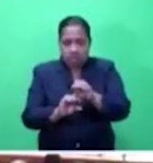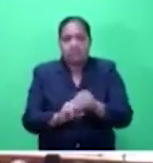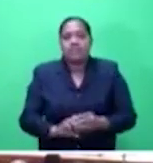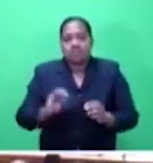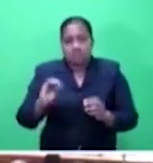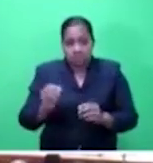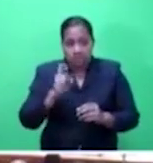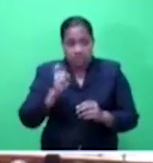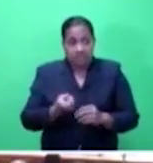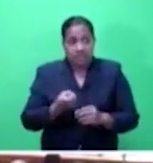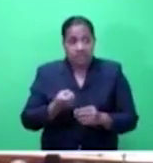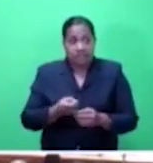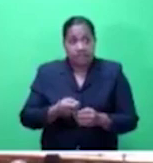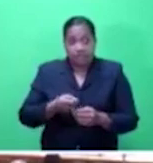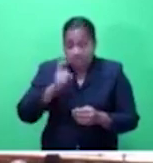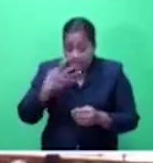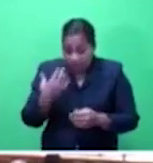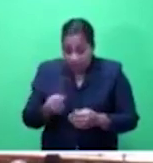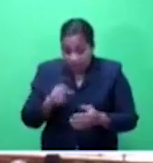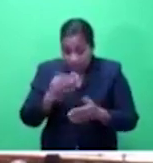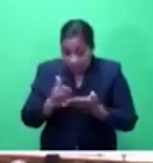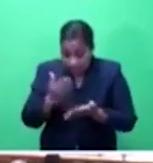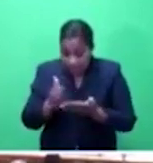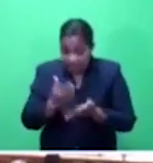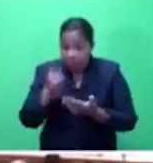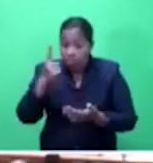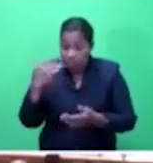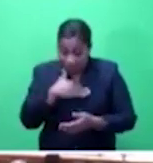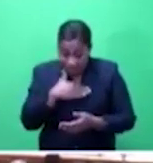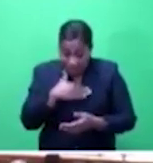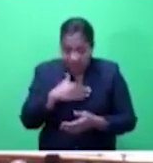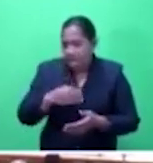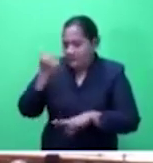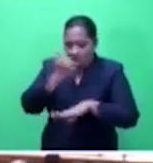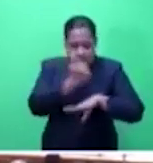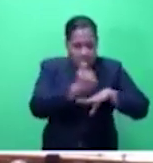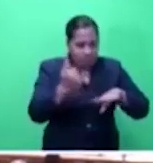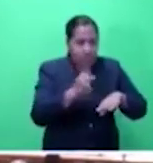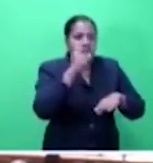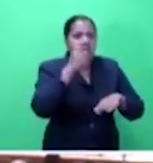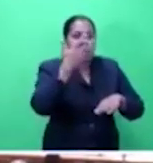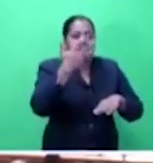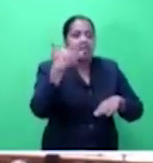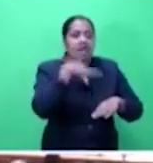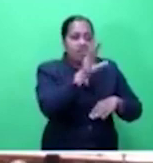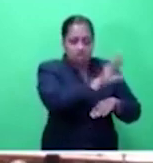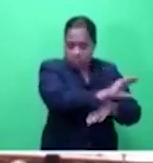$900 boost from your government, and we'll channel this to FNPF. And as we know, there are many workers, for example, who wait staff,